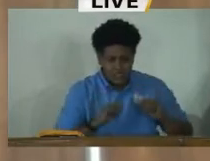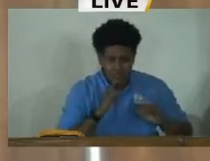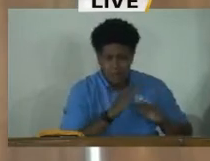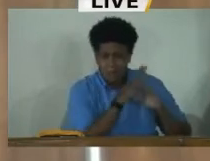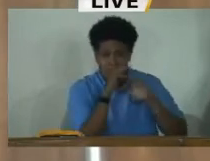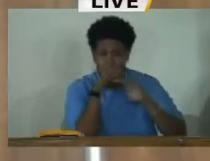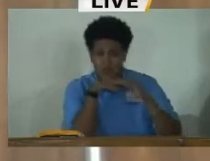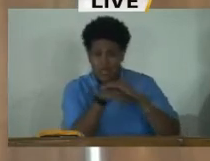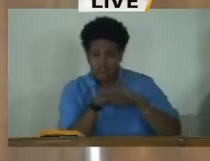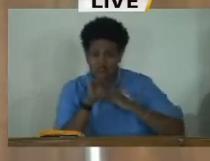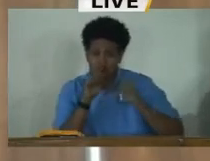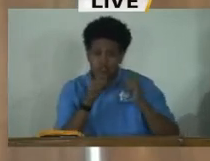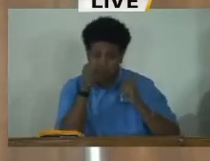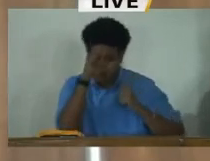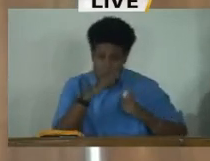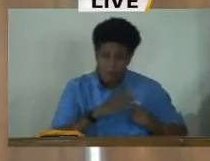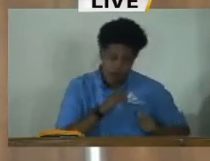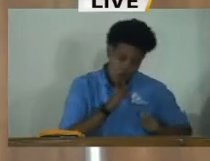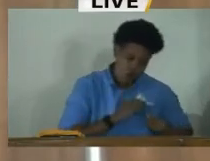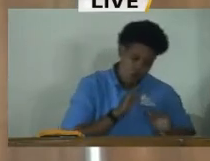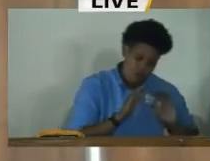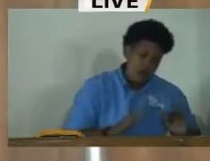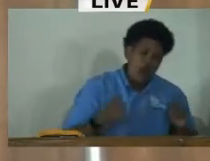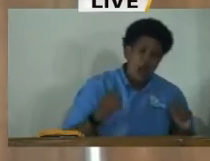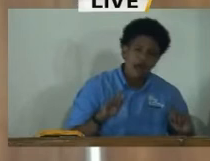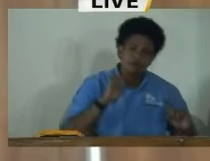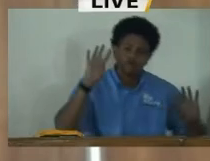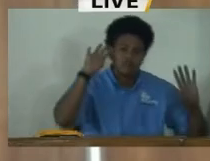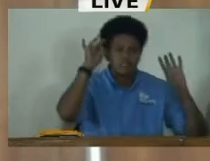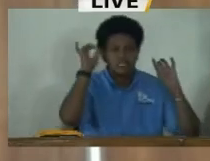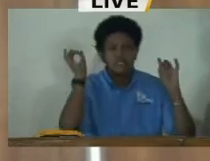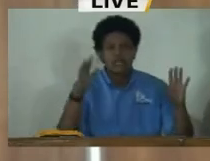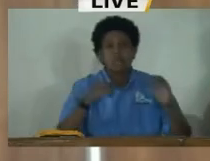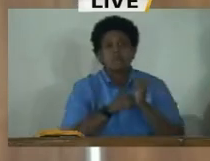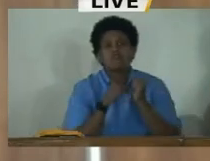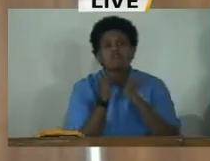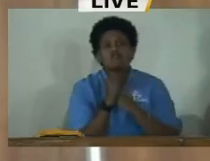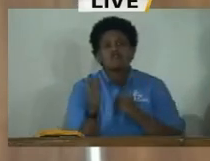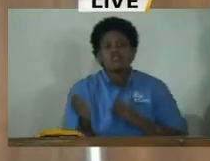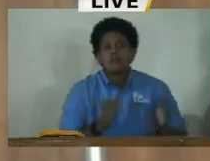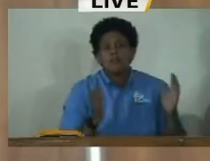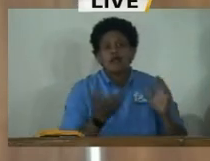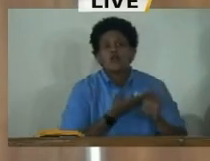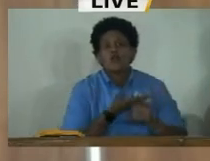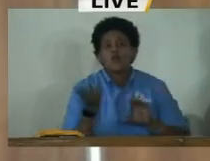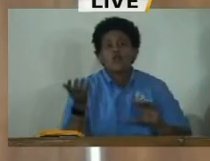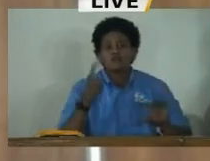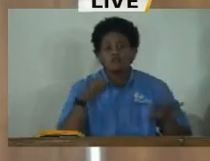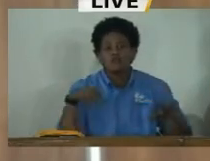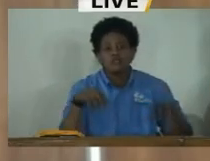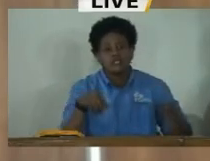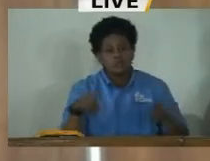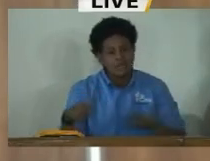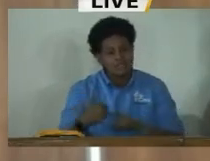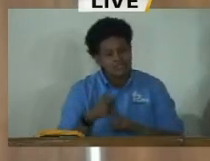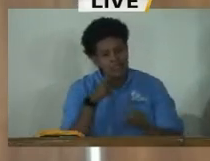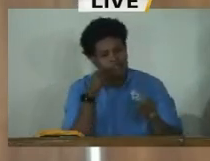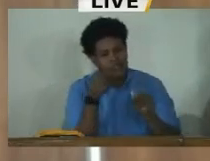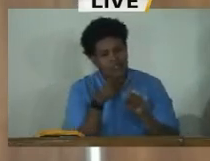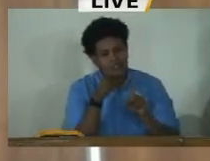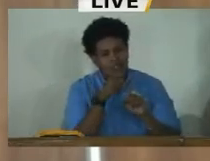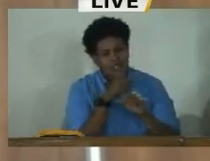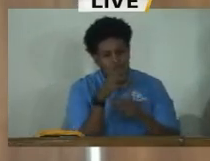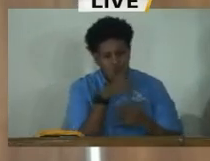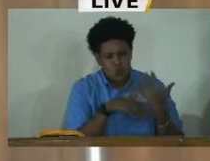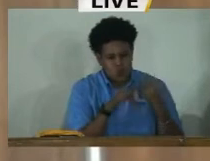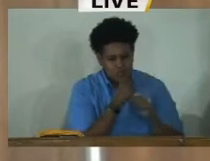to entry for the small man and woman, the terrible infrastructure planning, wasteful spending, the ineffective social